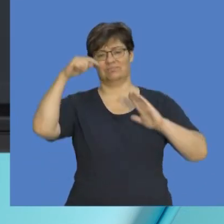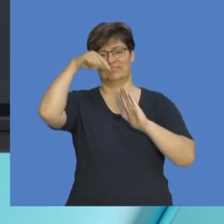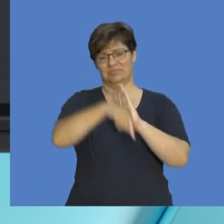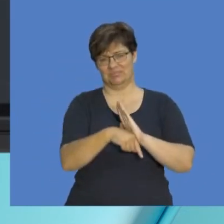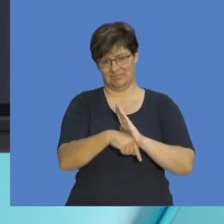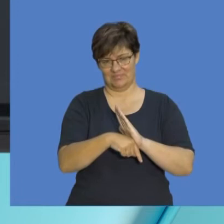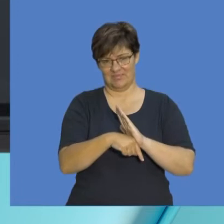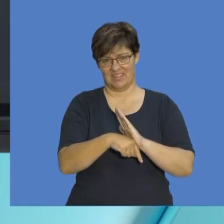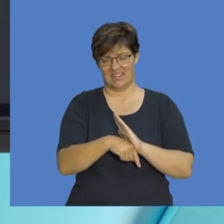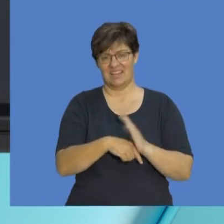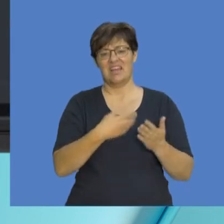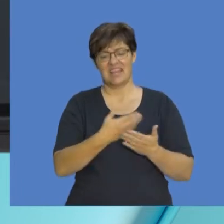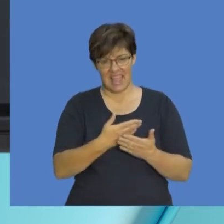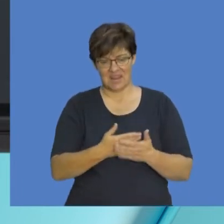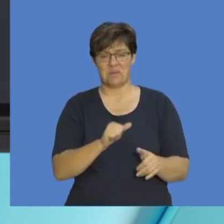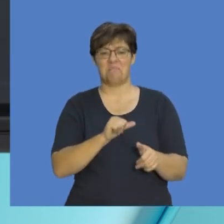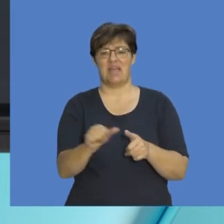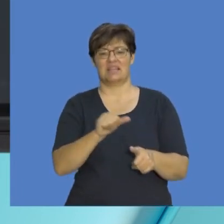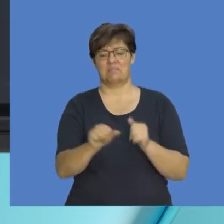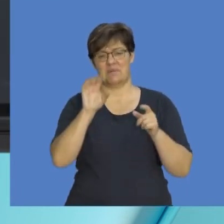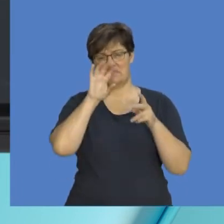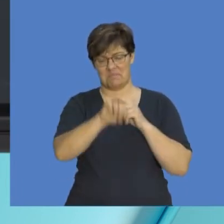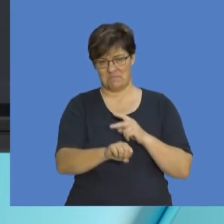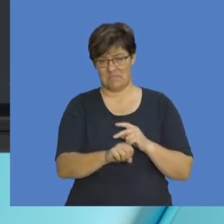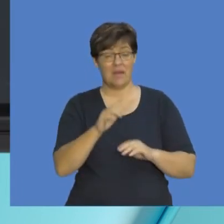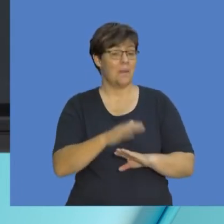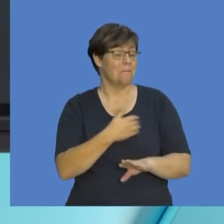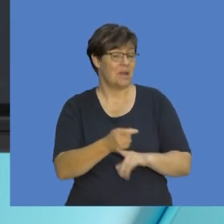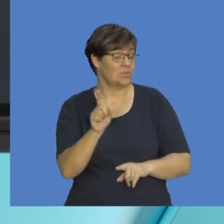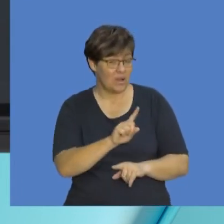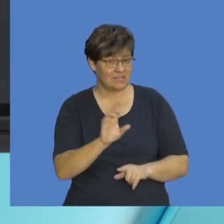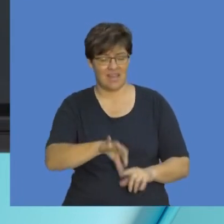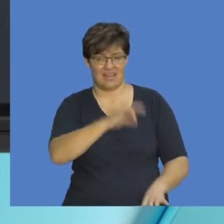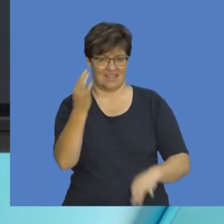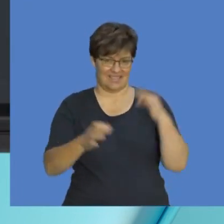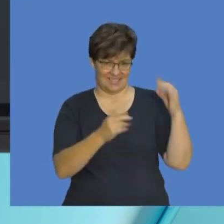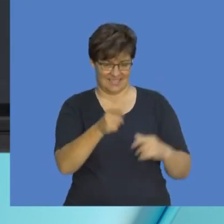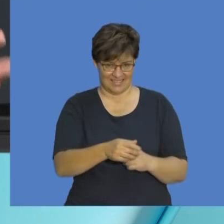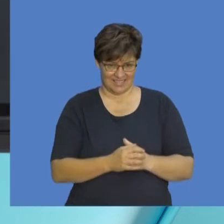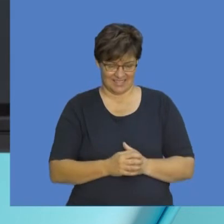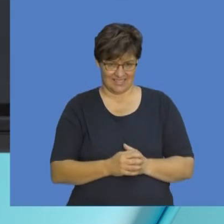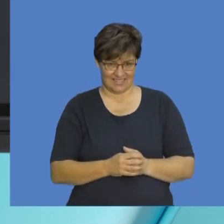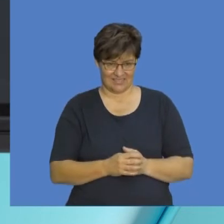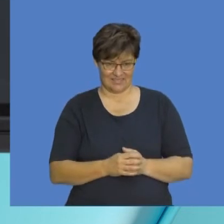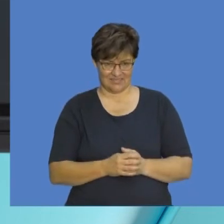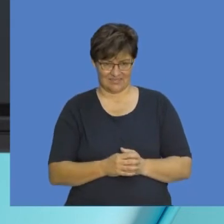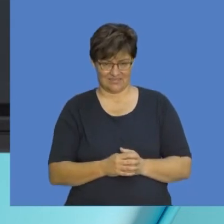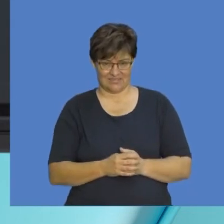arrive at a better conclusion based on our analysis. Okay, let's look